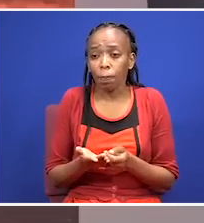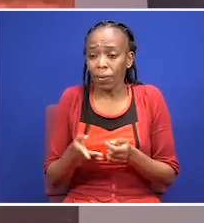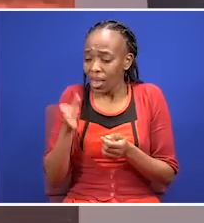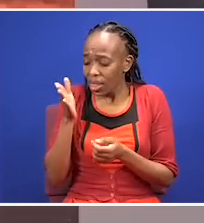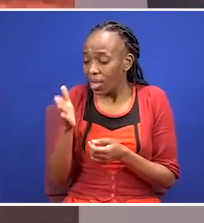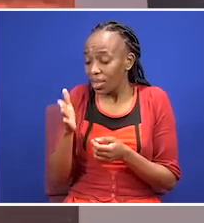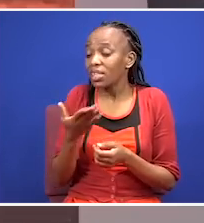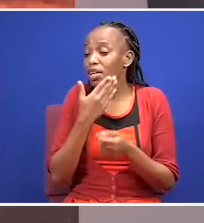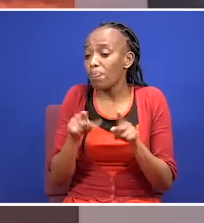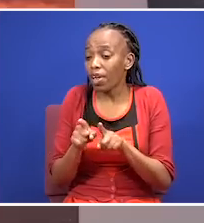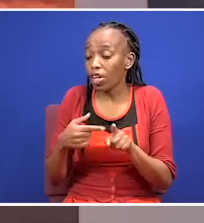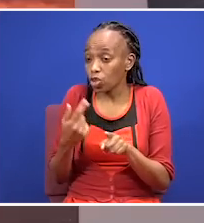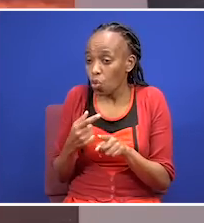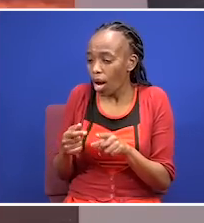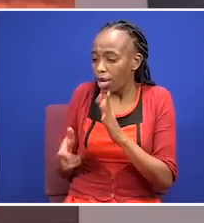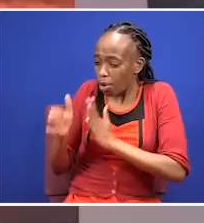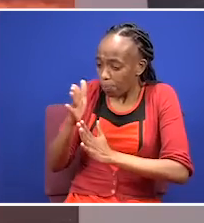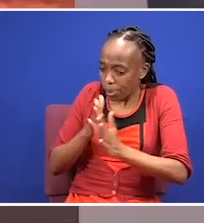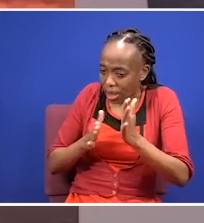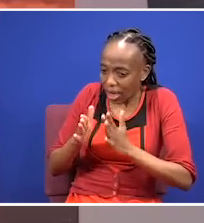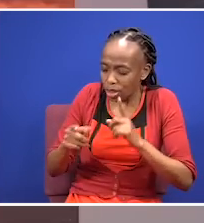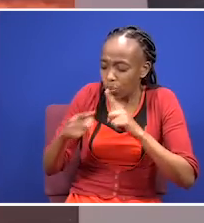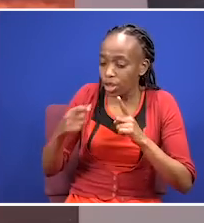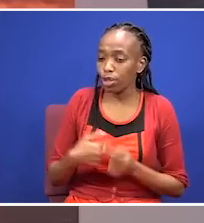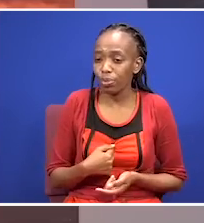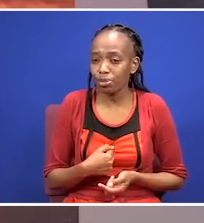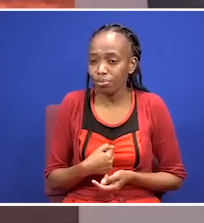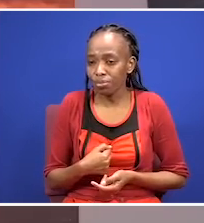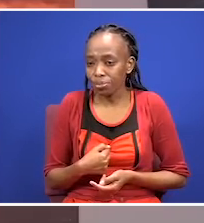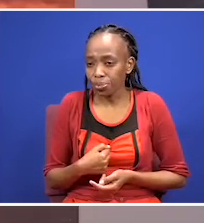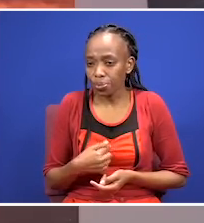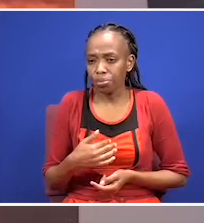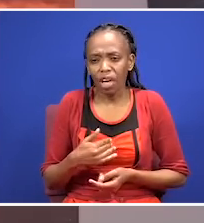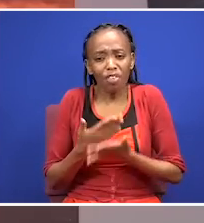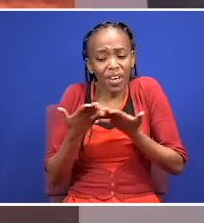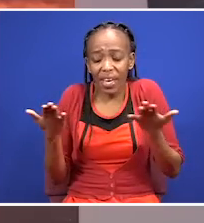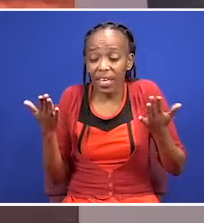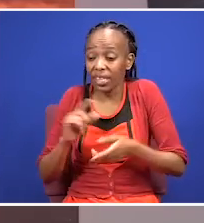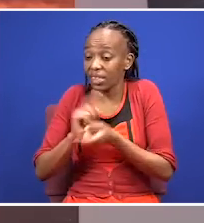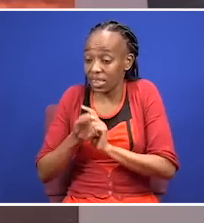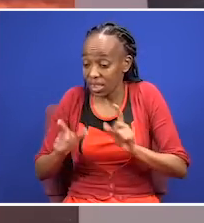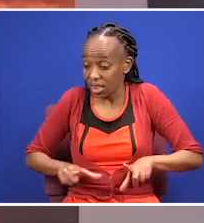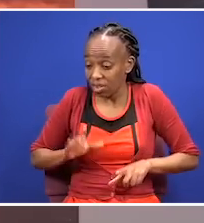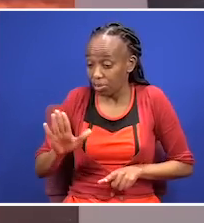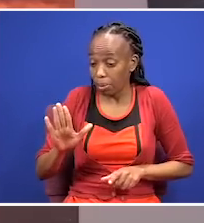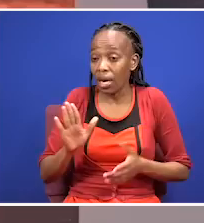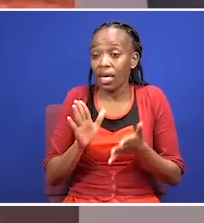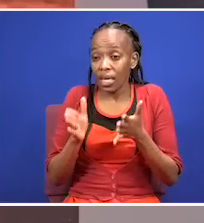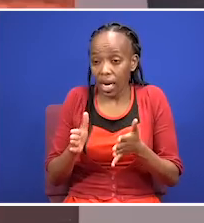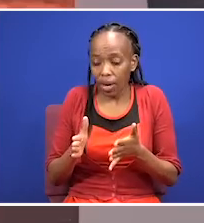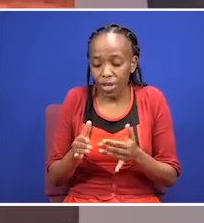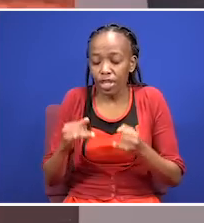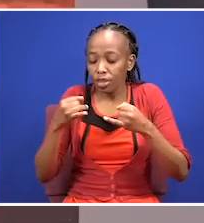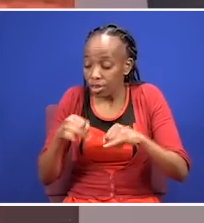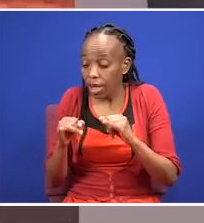are these the brothers who had conspired to kill me is there any change in their lives and therefore he took them through some